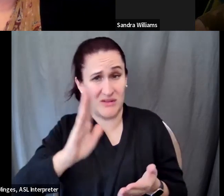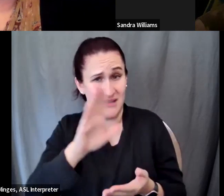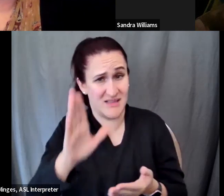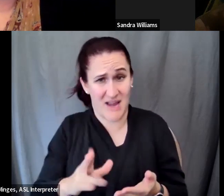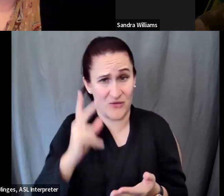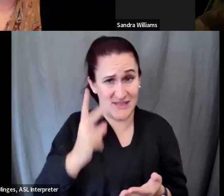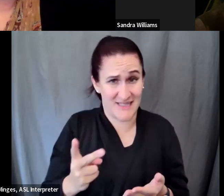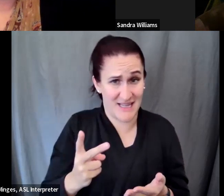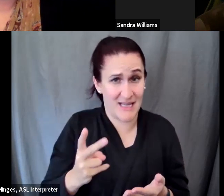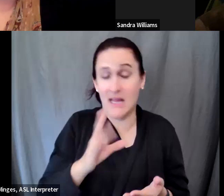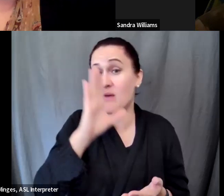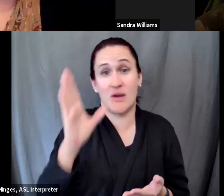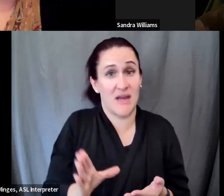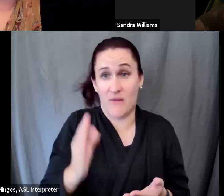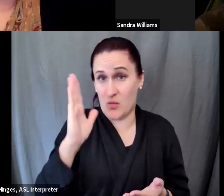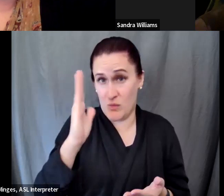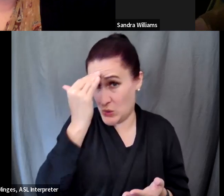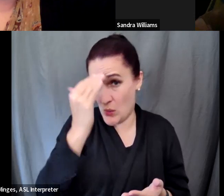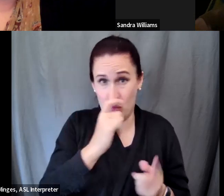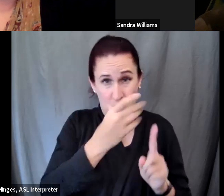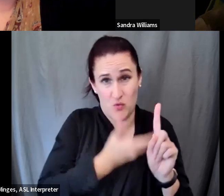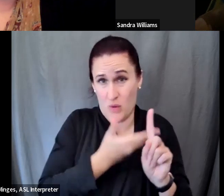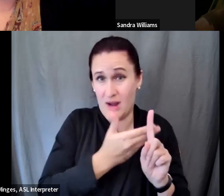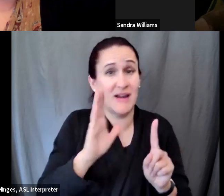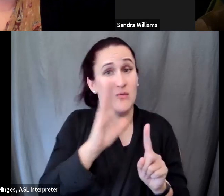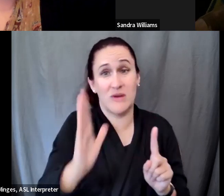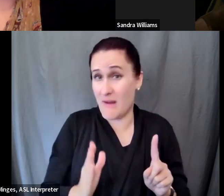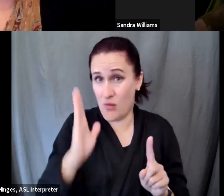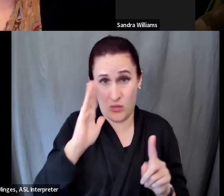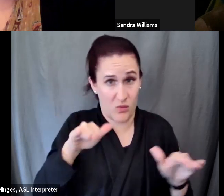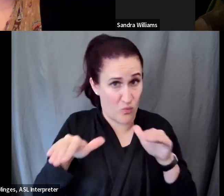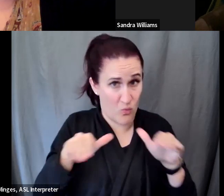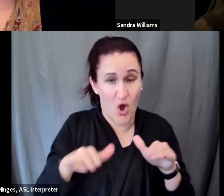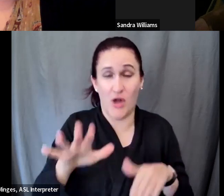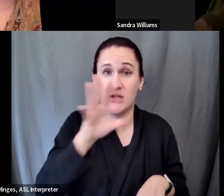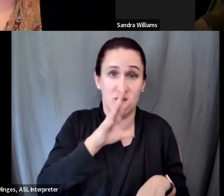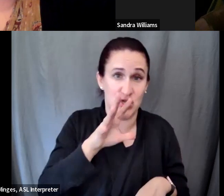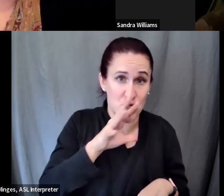see. He's never going to know who you are. He will not walk or talk.